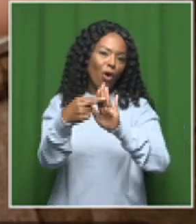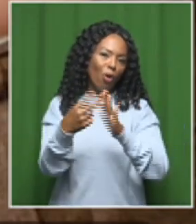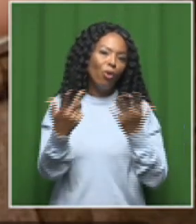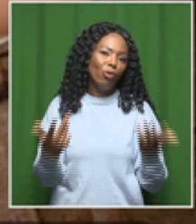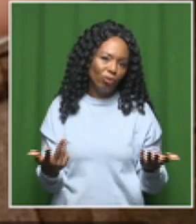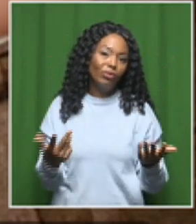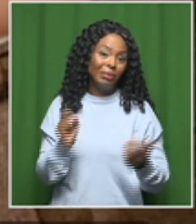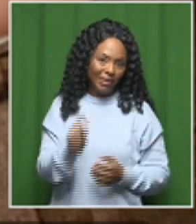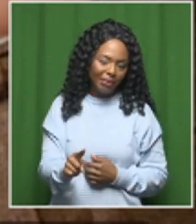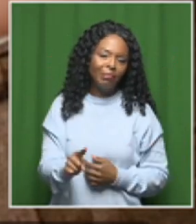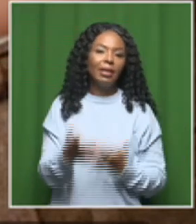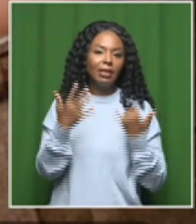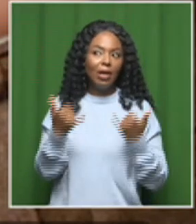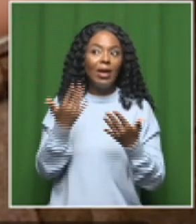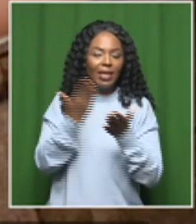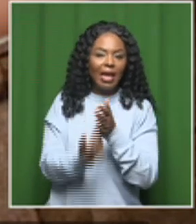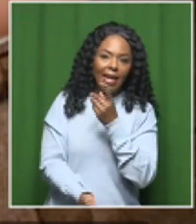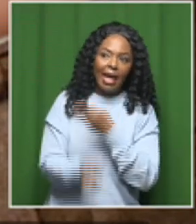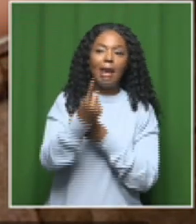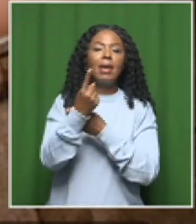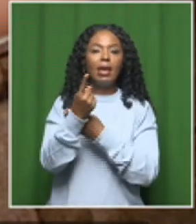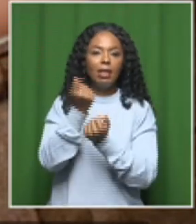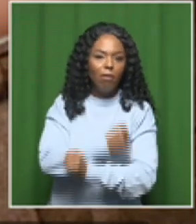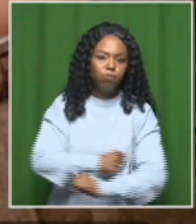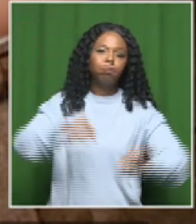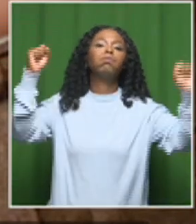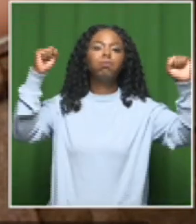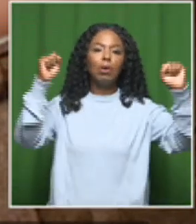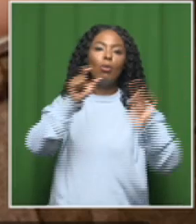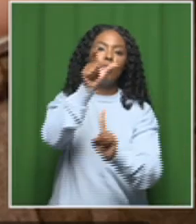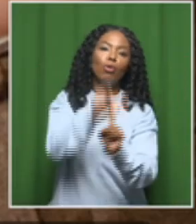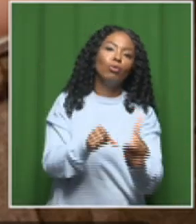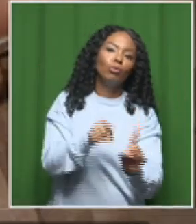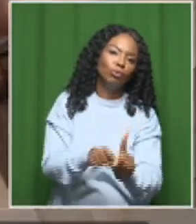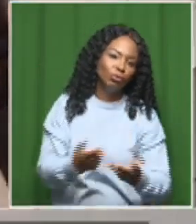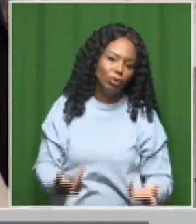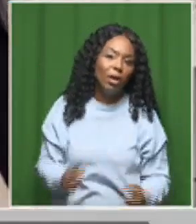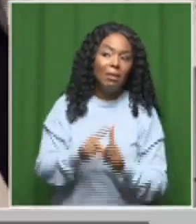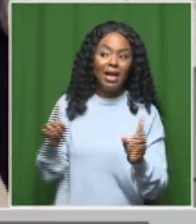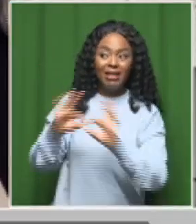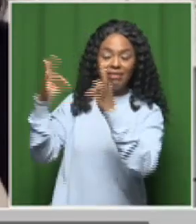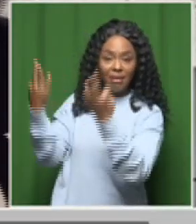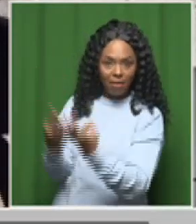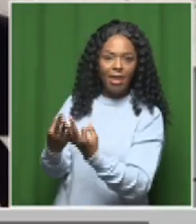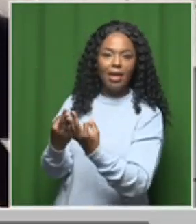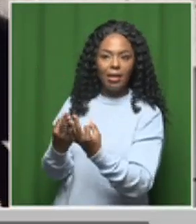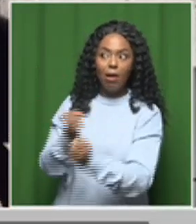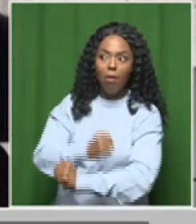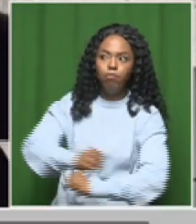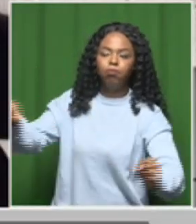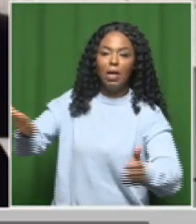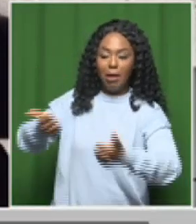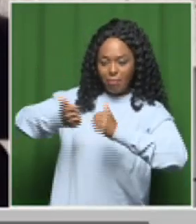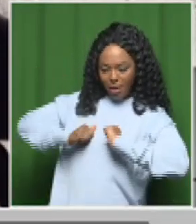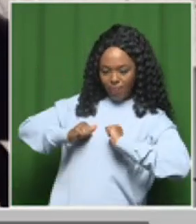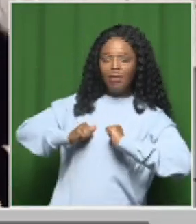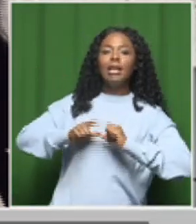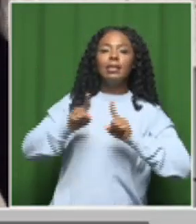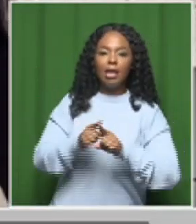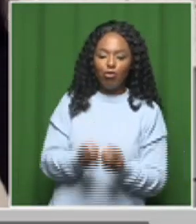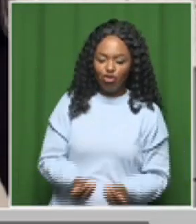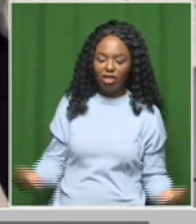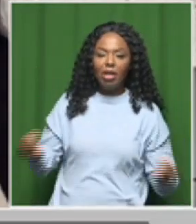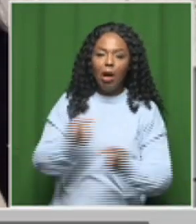that then leads to what we call obesity. But genes alone, I know we all love to hide behind the fact